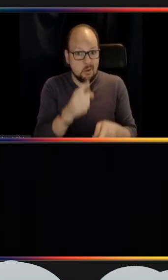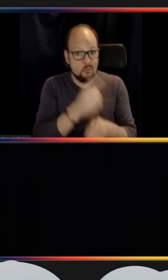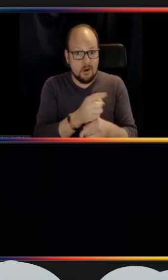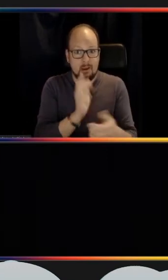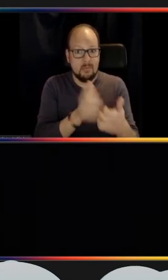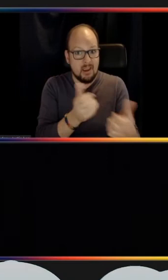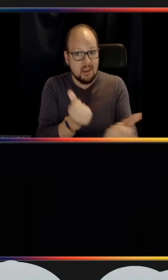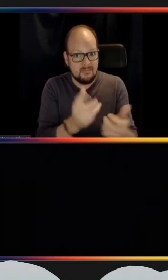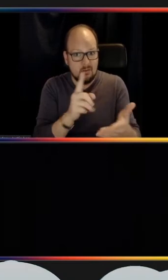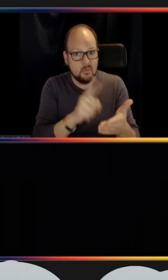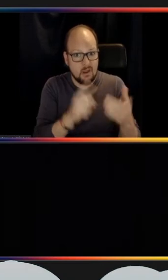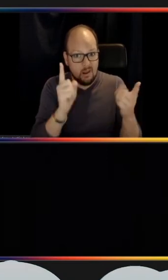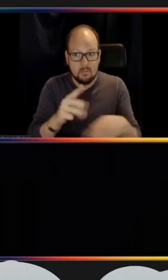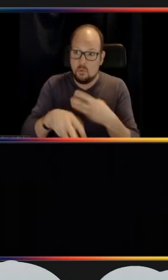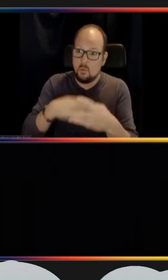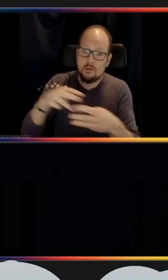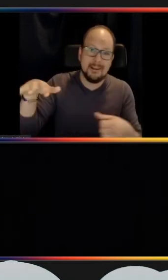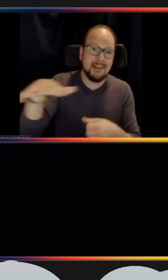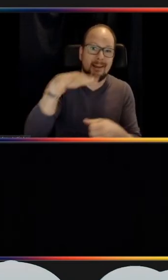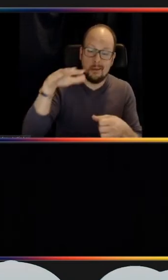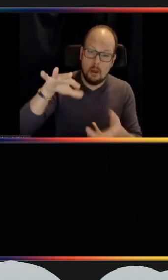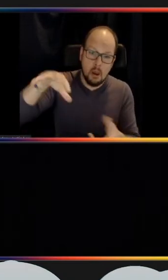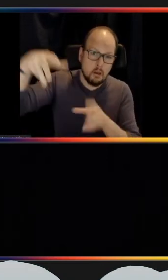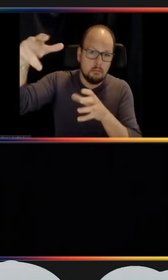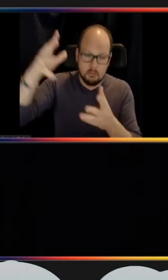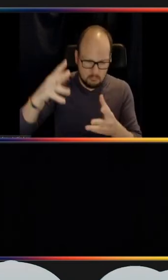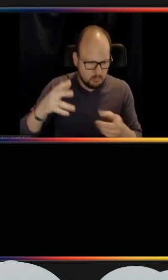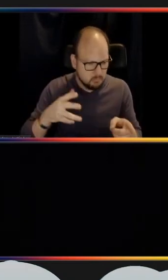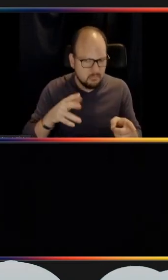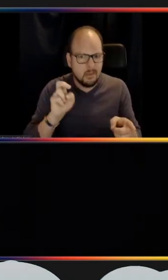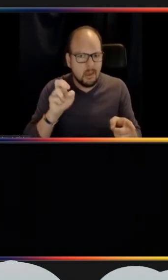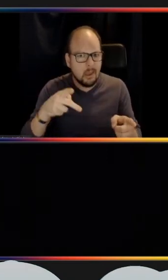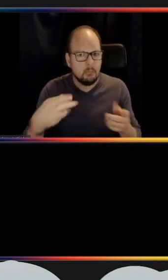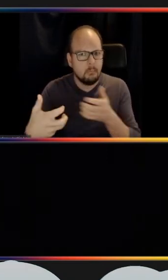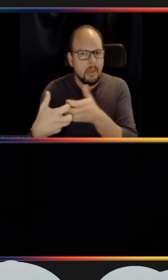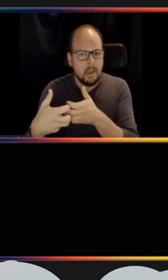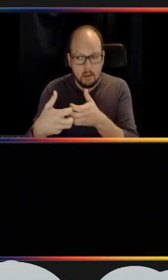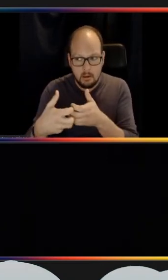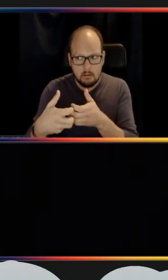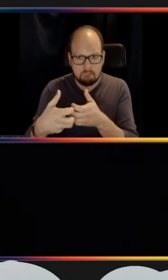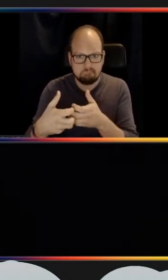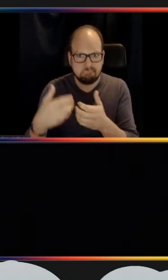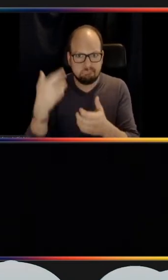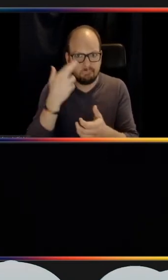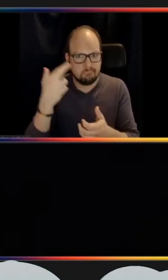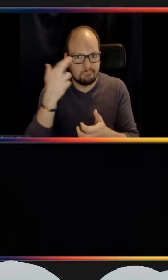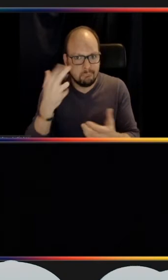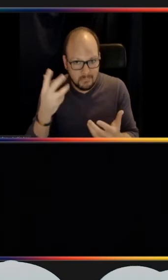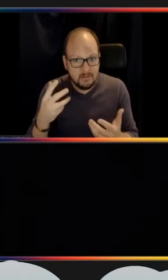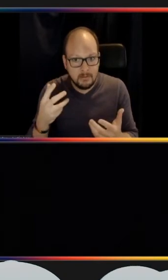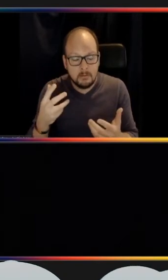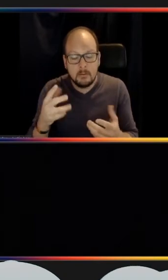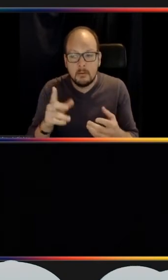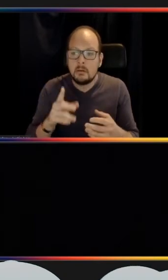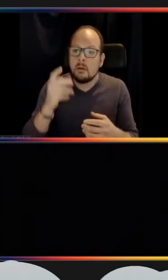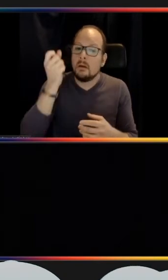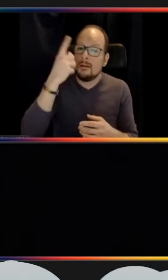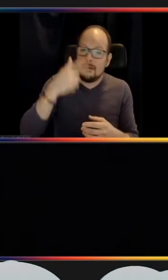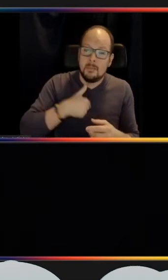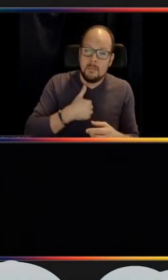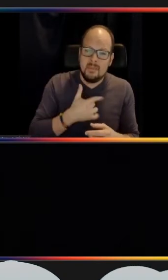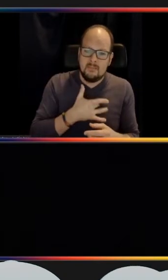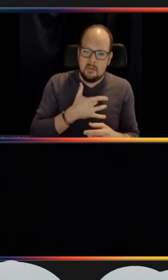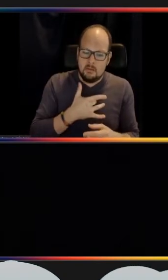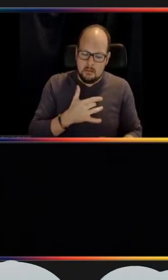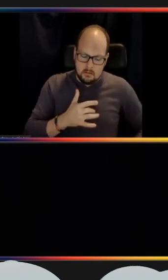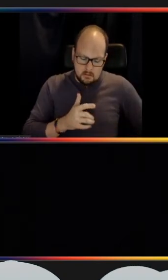on. But I think my biggest thing is sometimes I have a hard